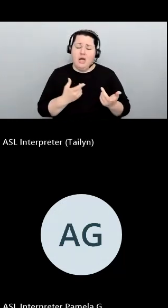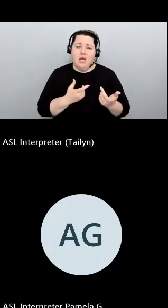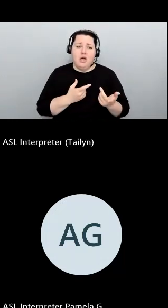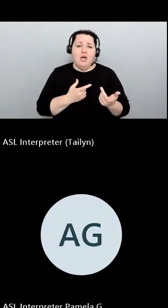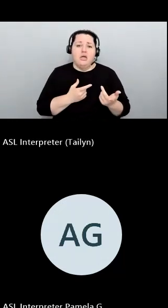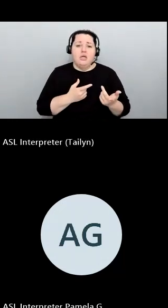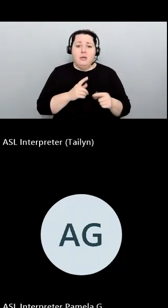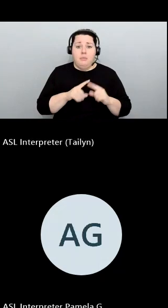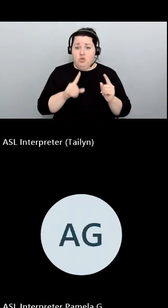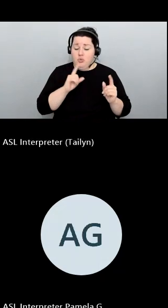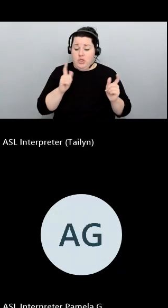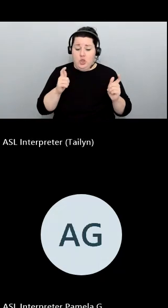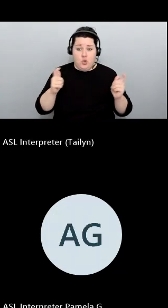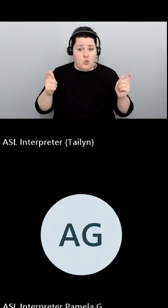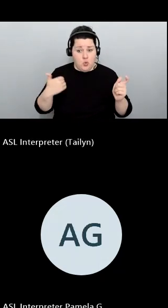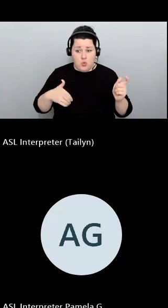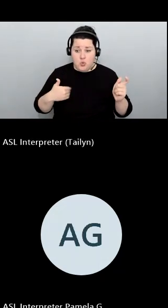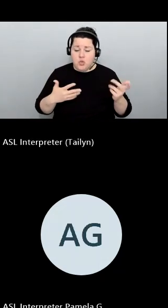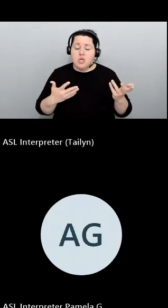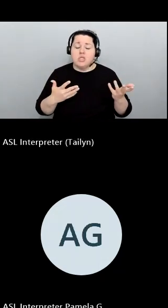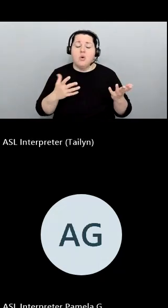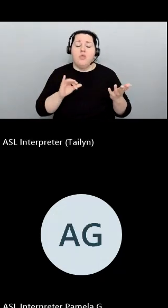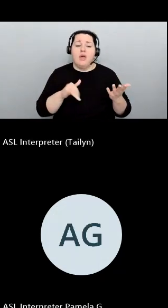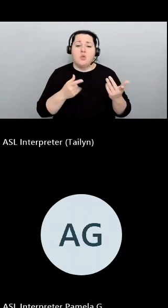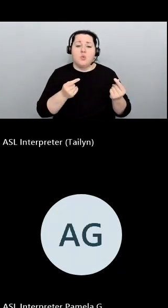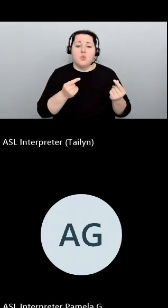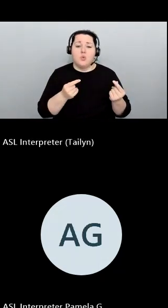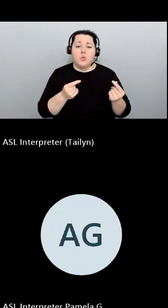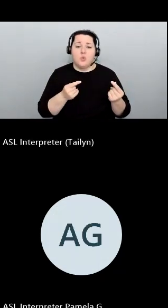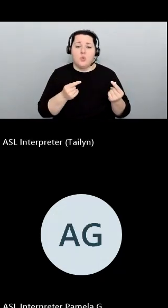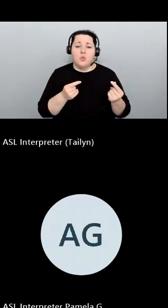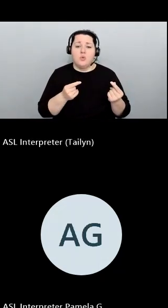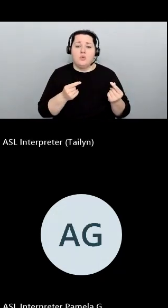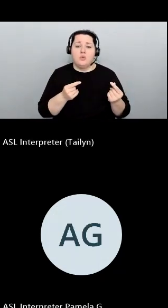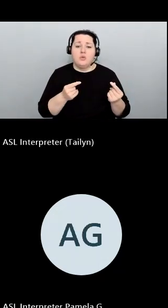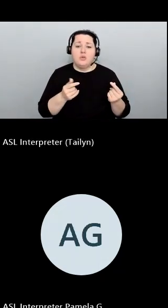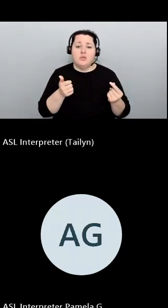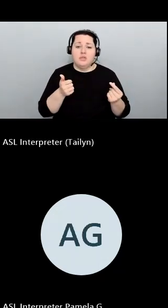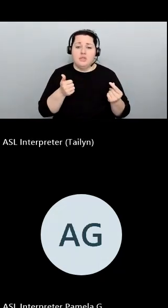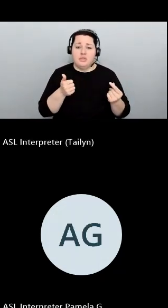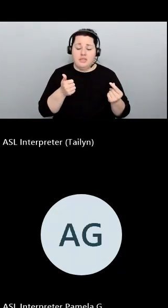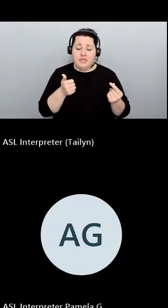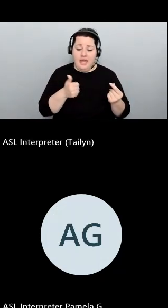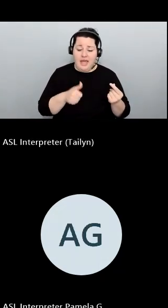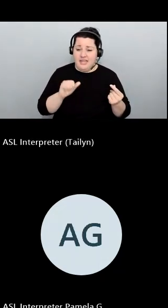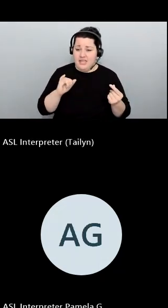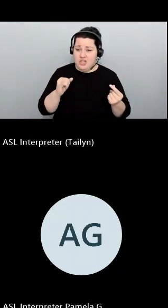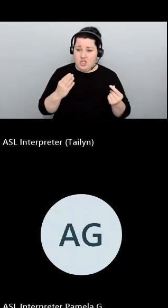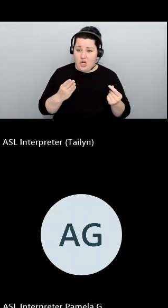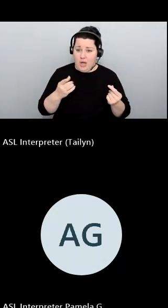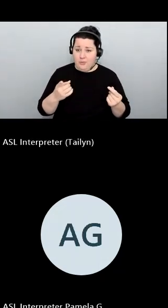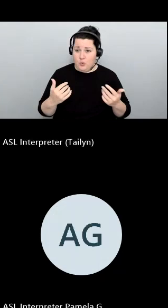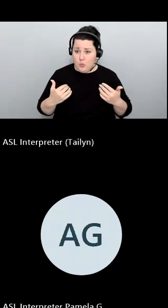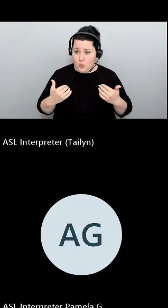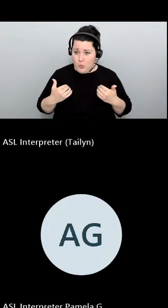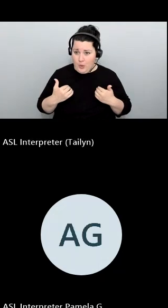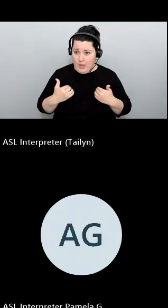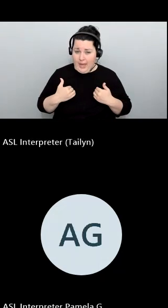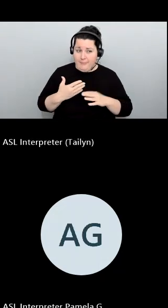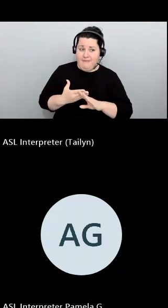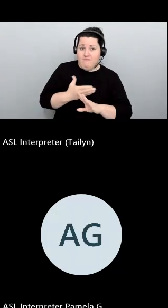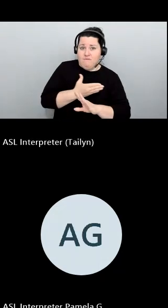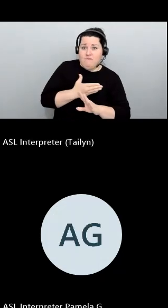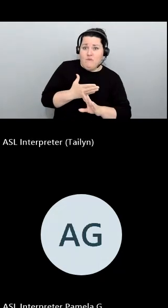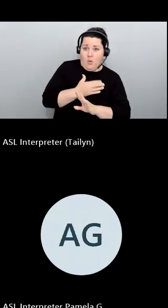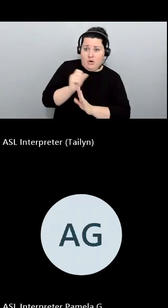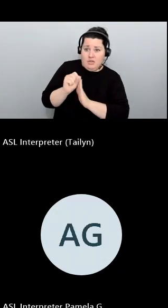it was huge. What it does is any job that you had prior to coming to the state that